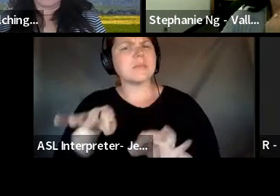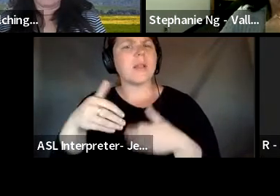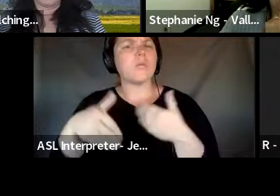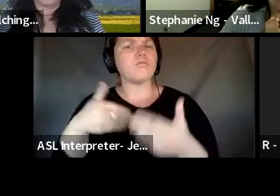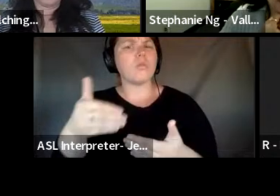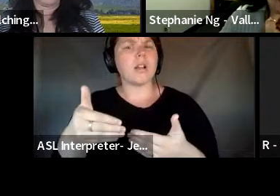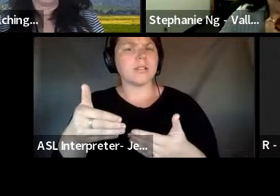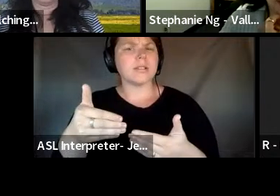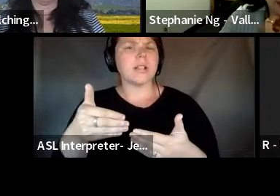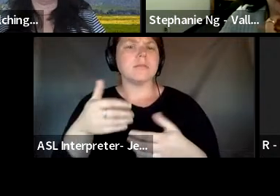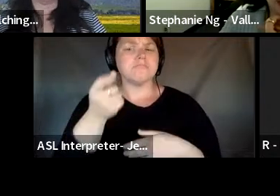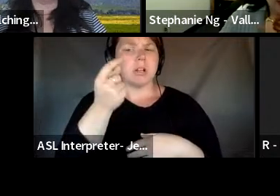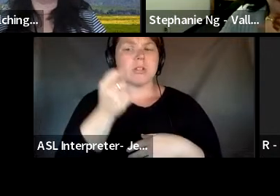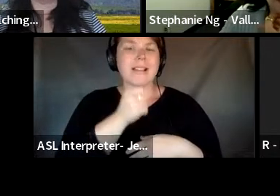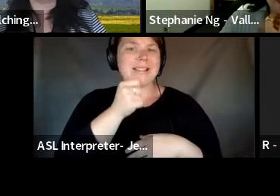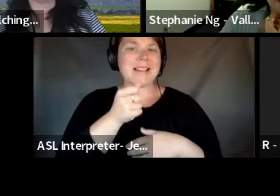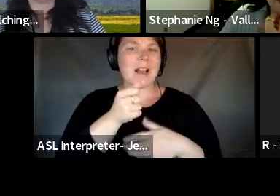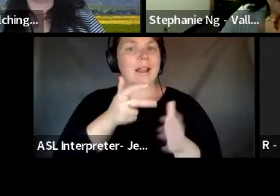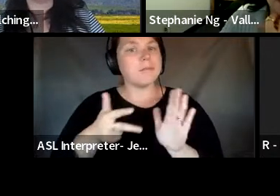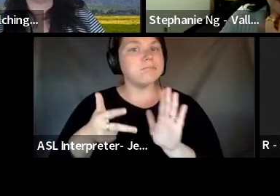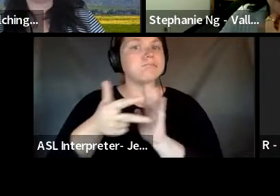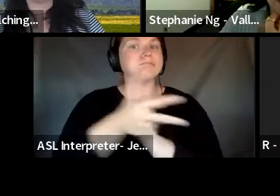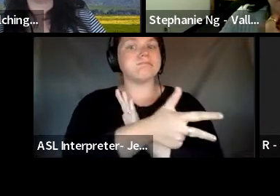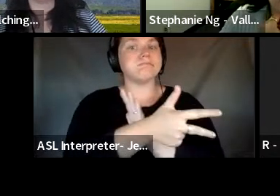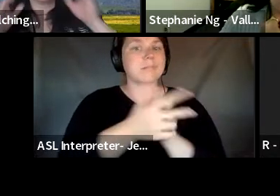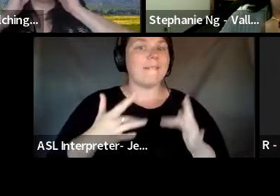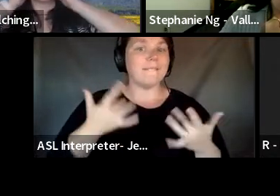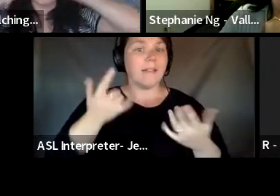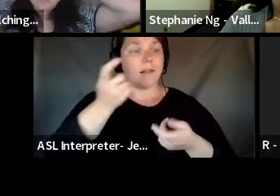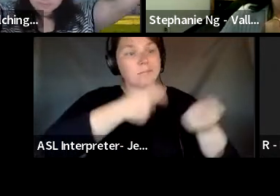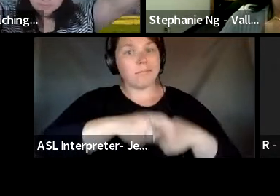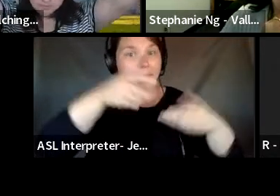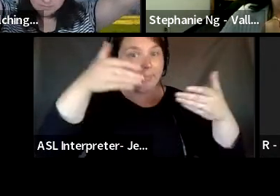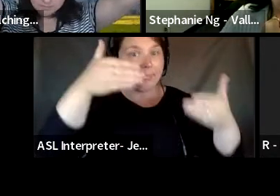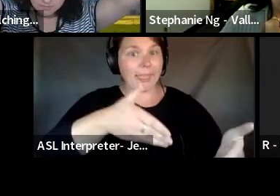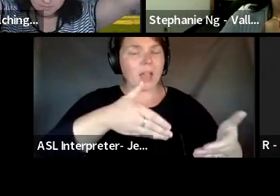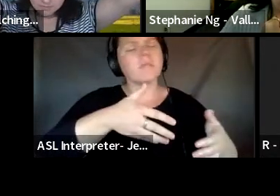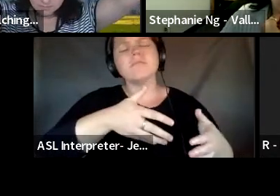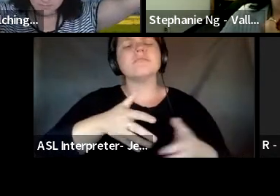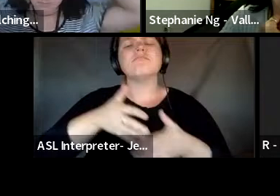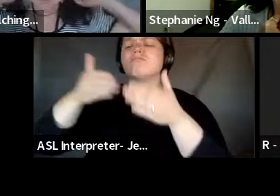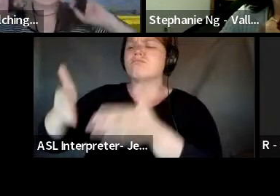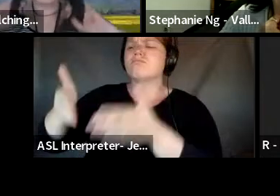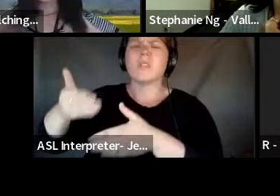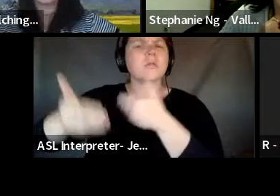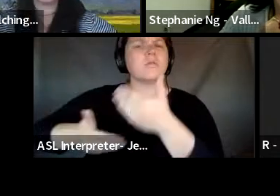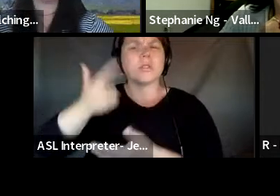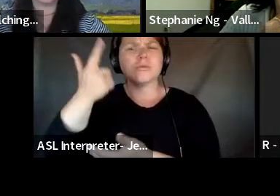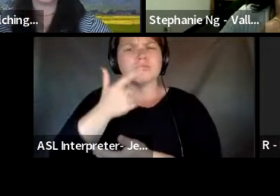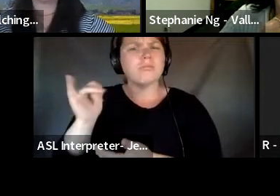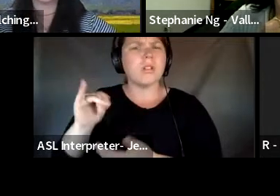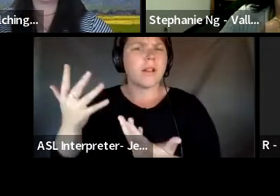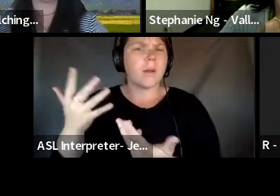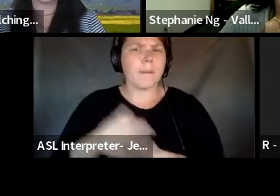instead of a drive-through event to exchange it right there and then, what is the process to do it?